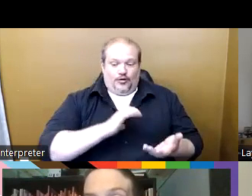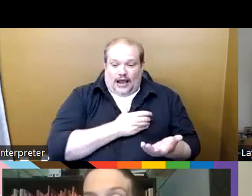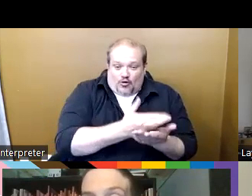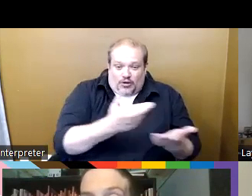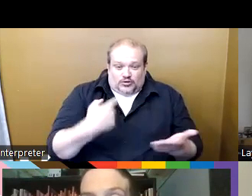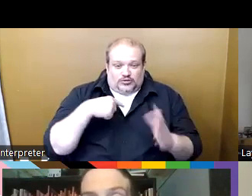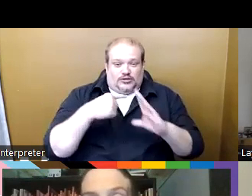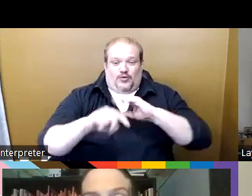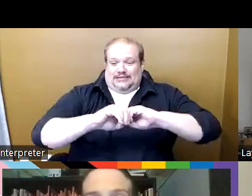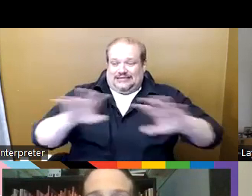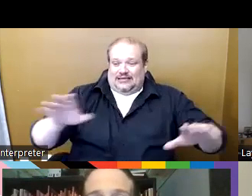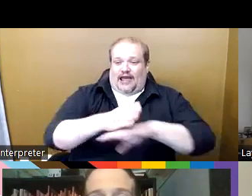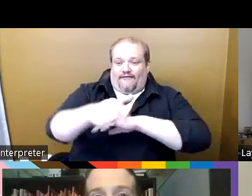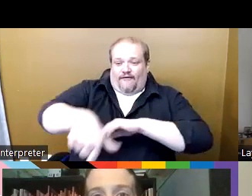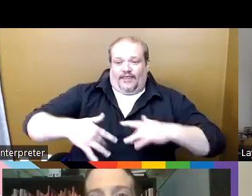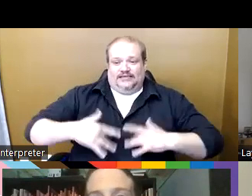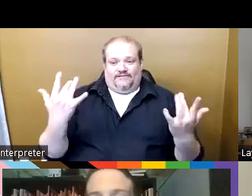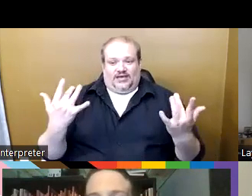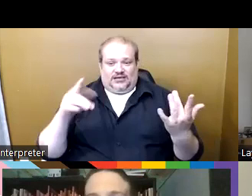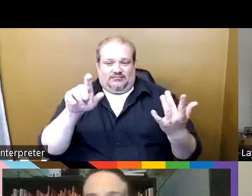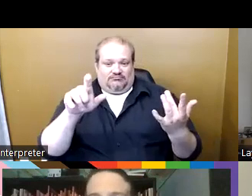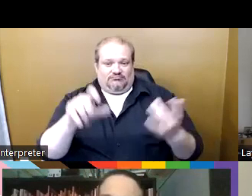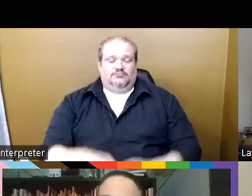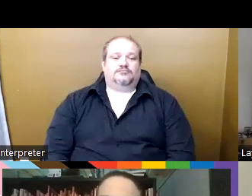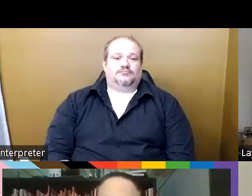out to folks after this event?